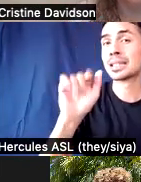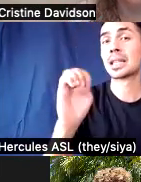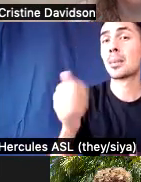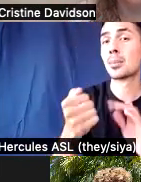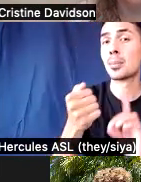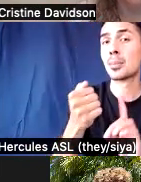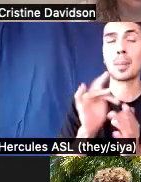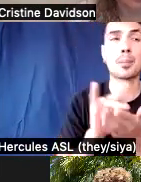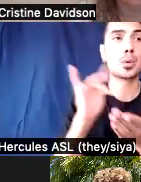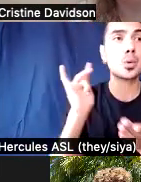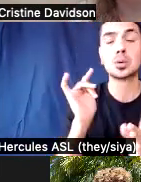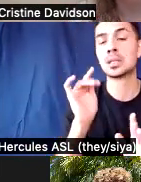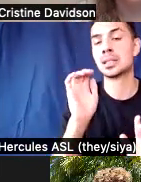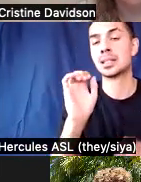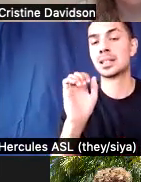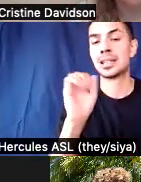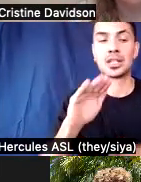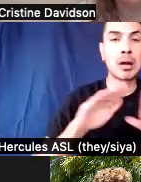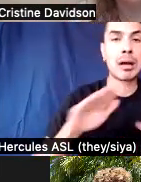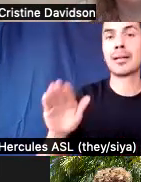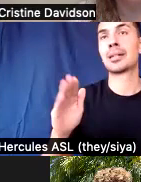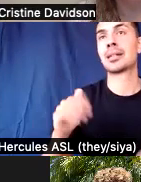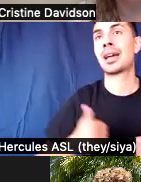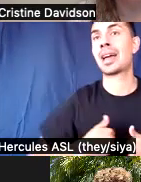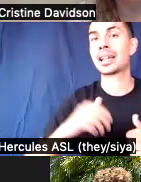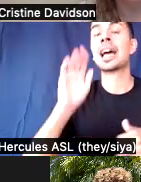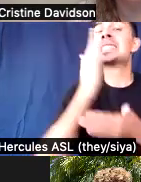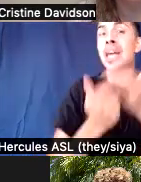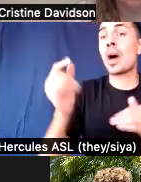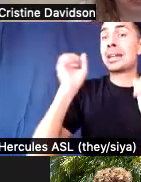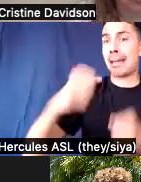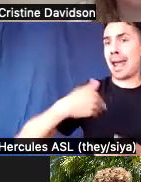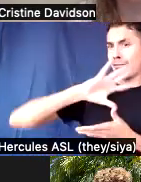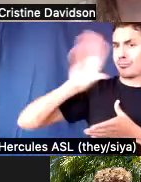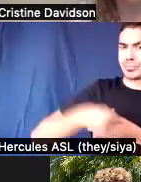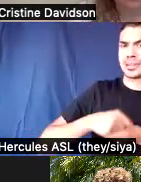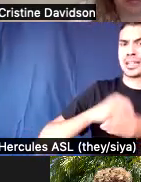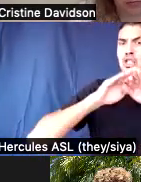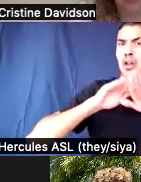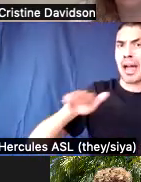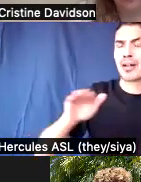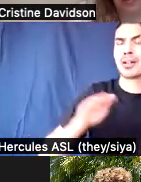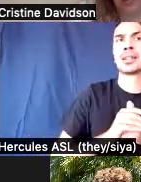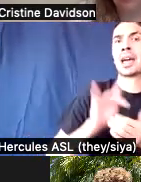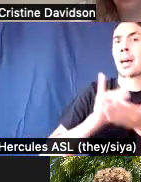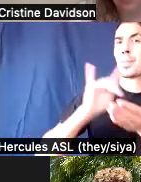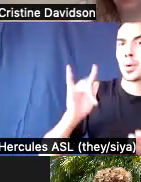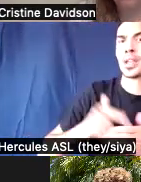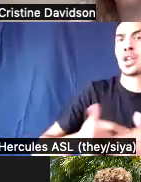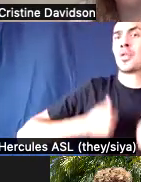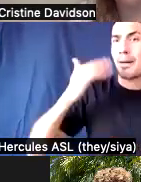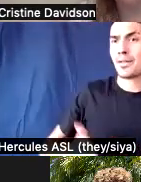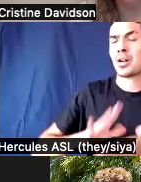a domestic violence survivor, and a sexual violence survivor, and sex trafficking, and. So it's